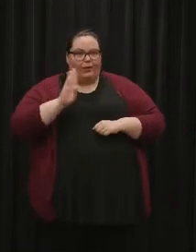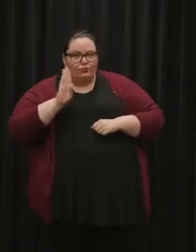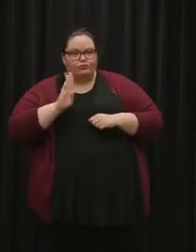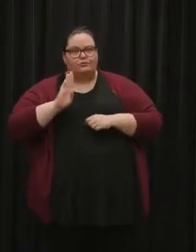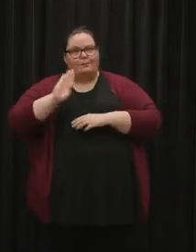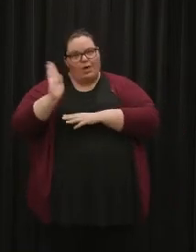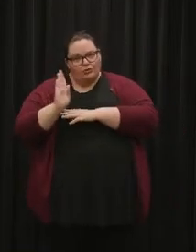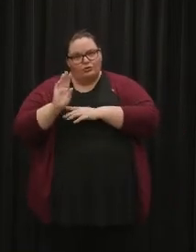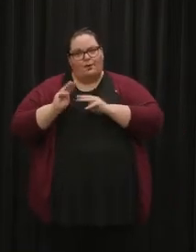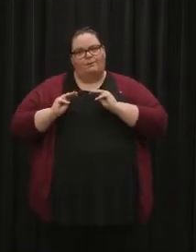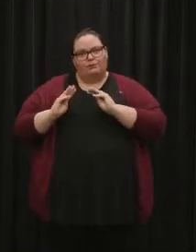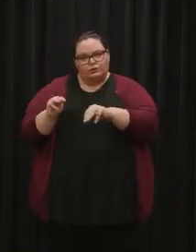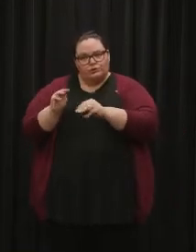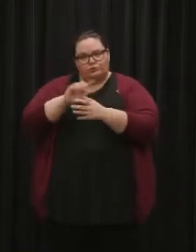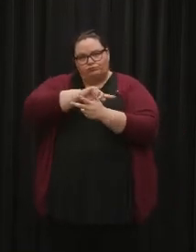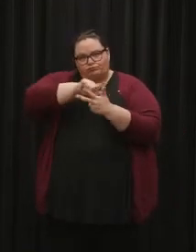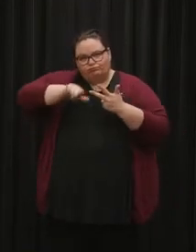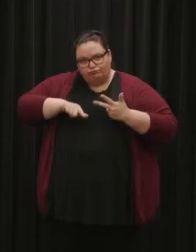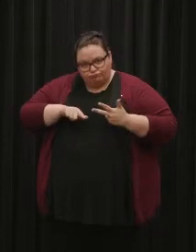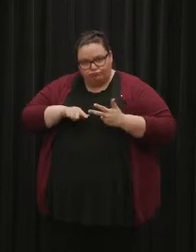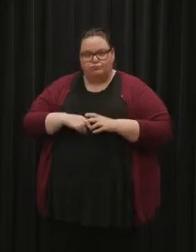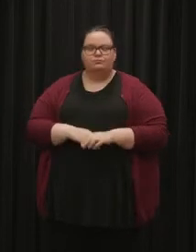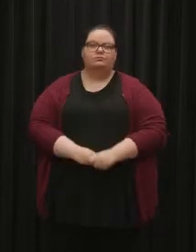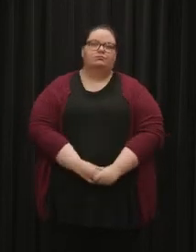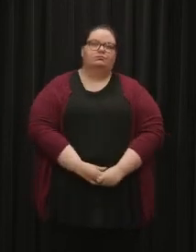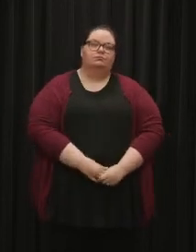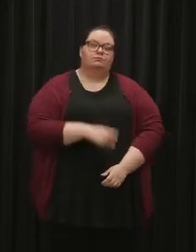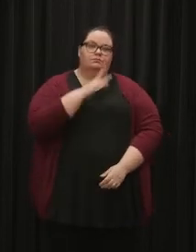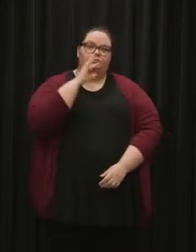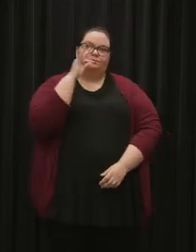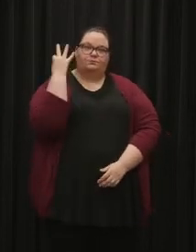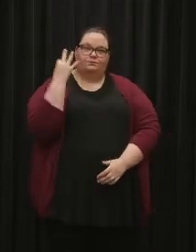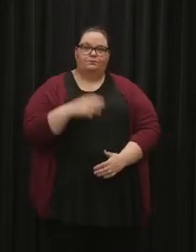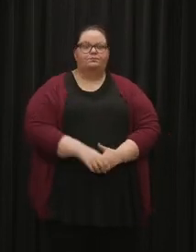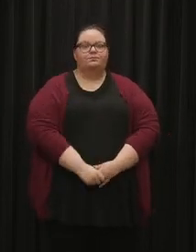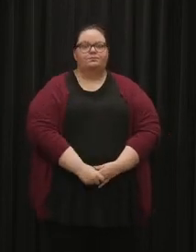regions. Les résidents et le personnel